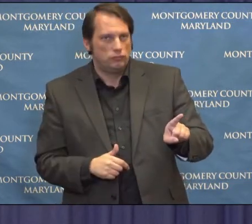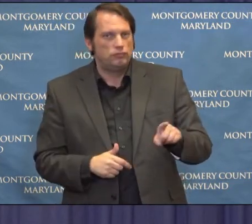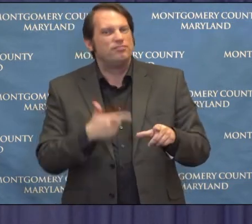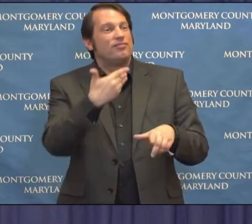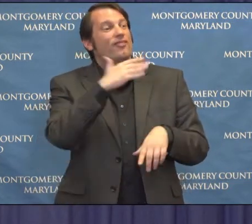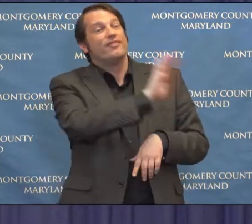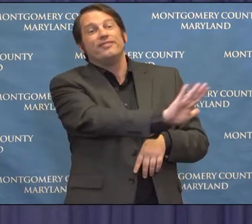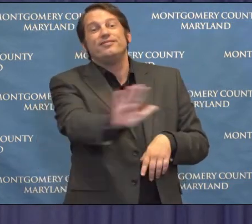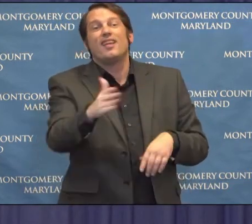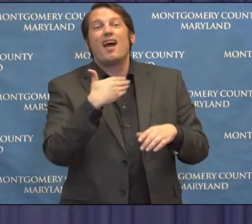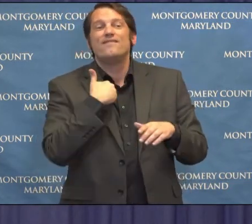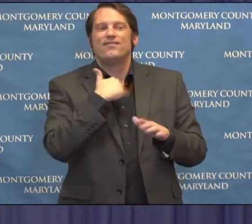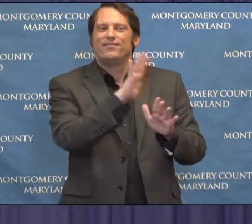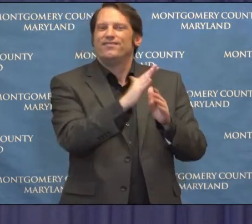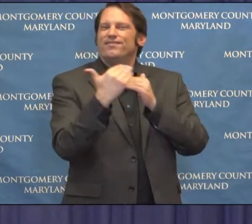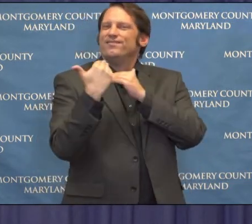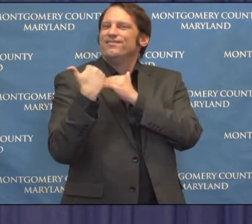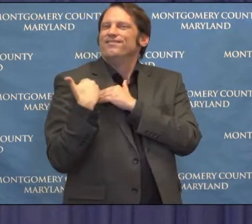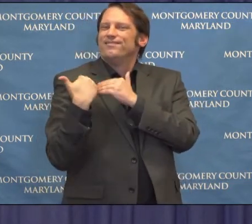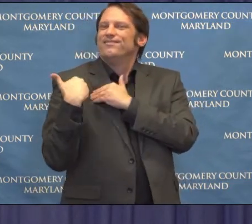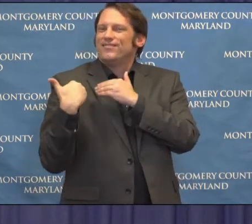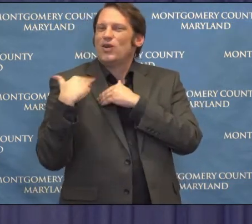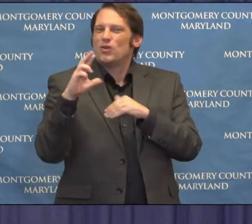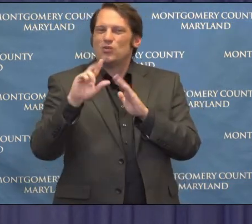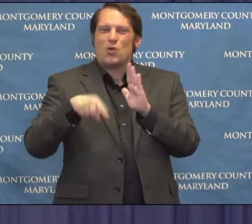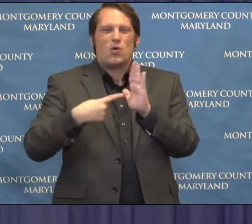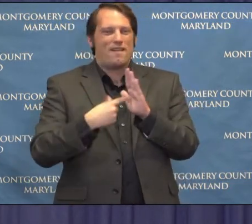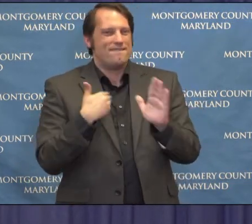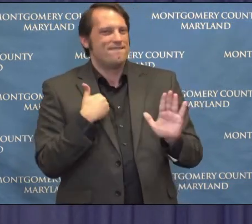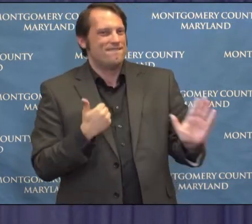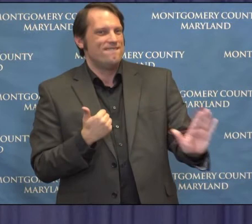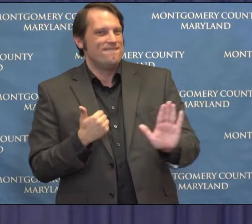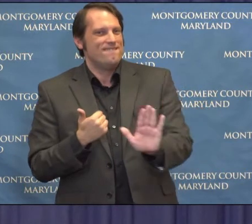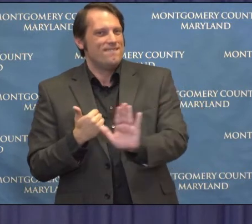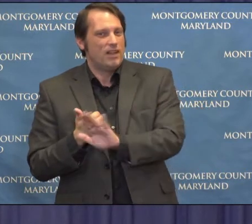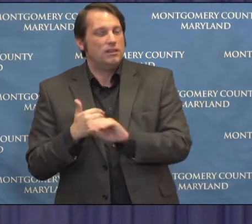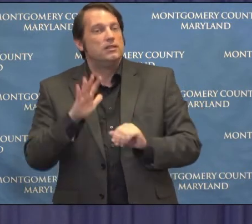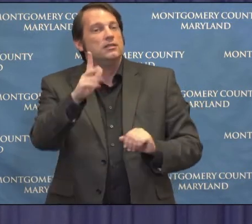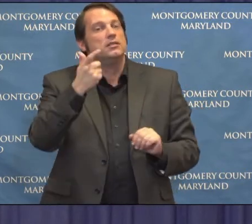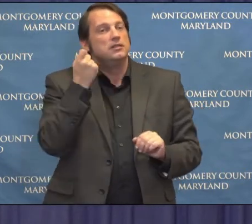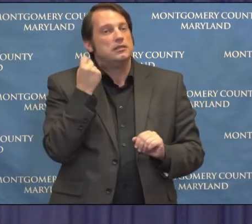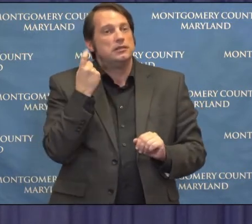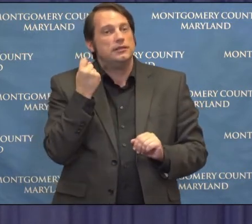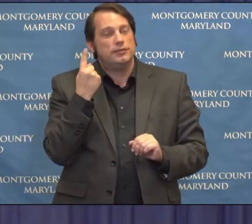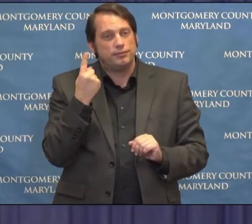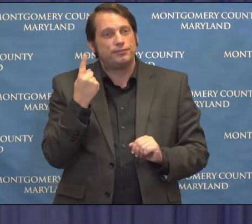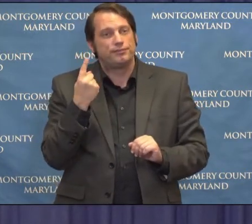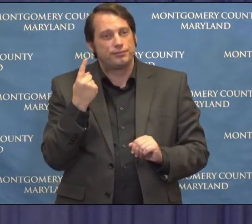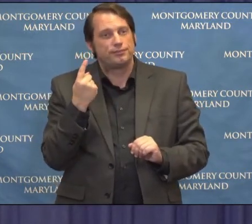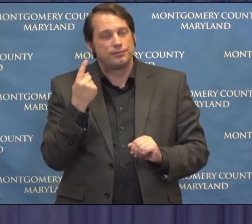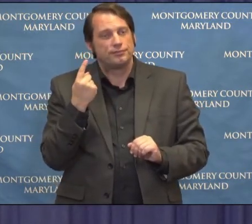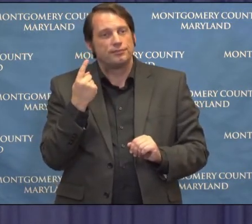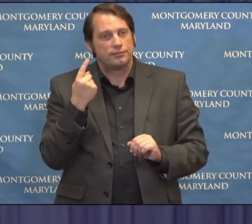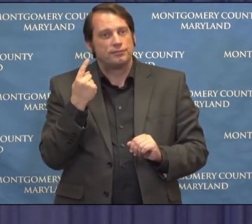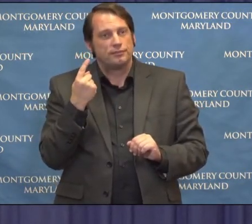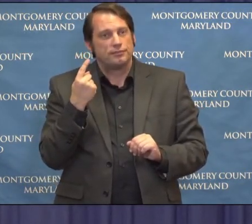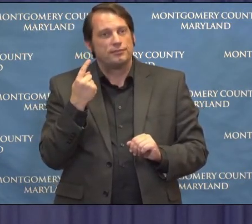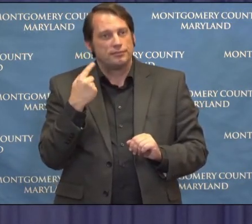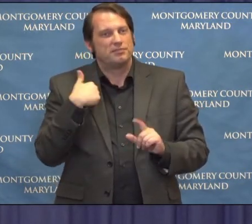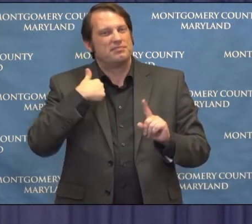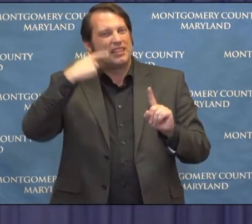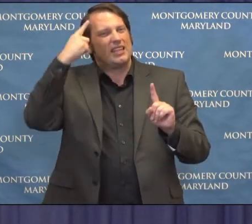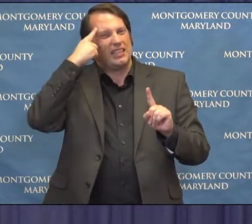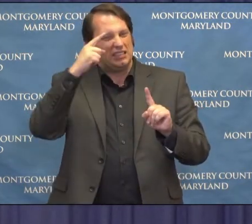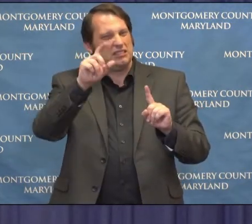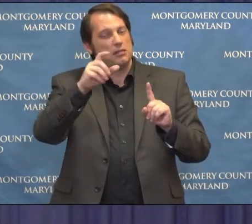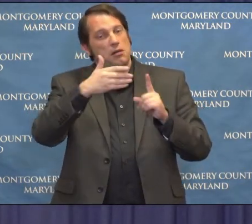more is possible than anybody thought when this started. We think there's more possible yet. Hopefully everybody takes a